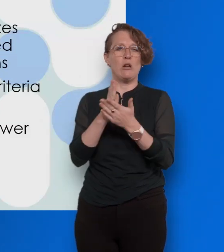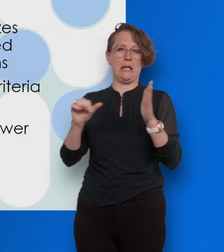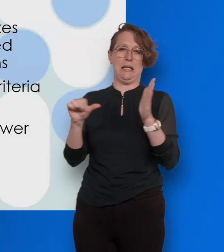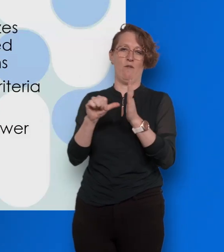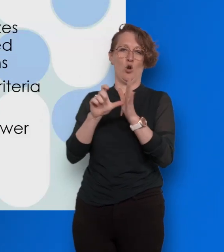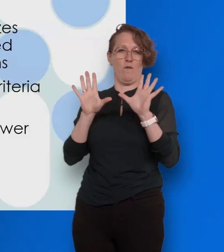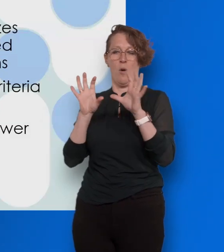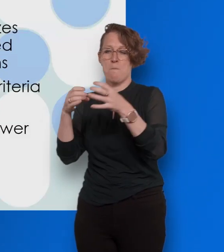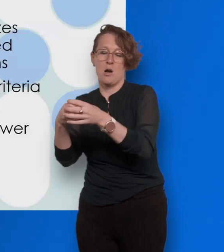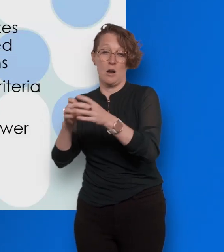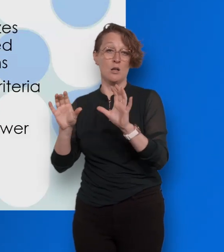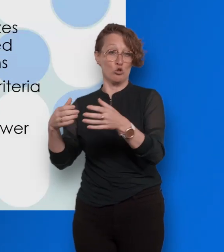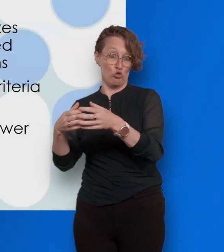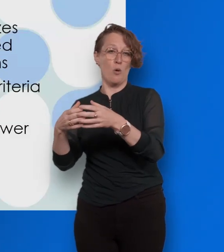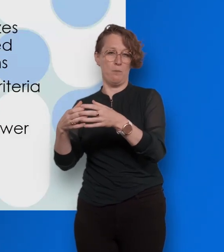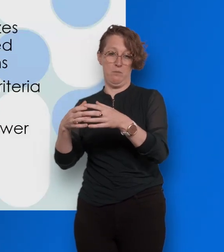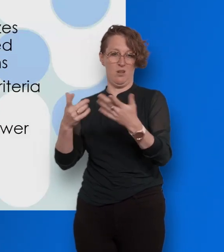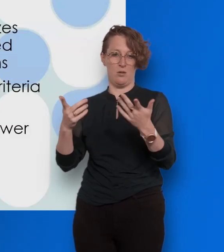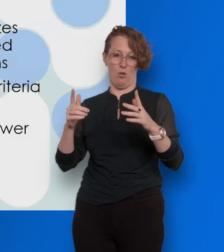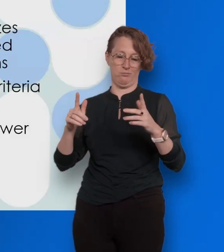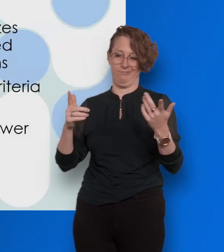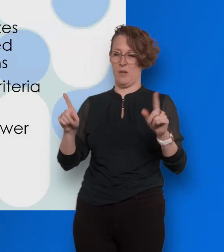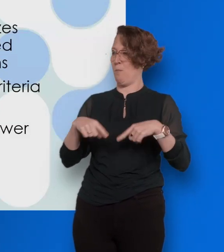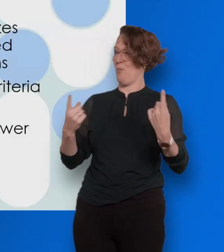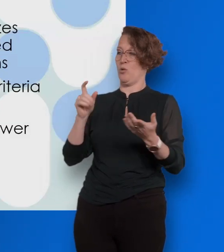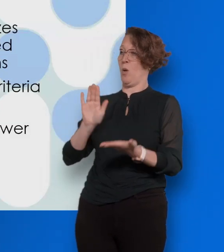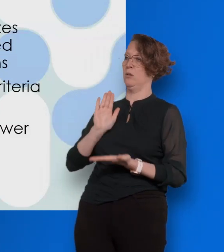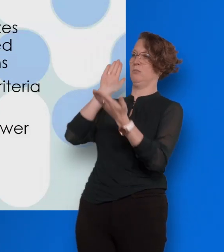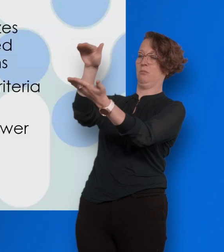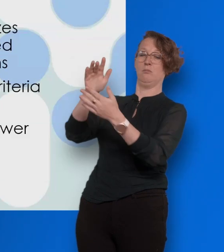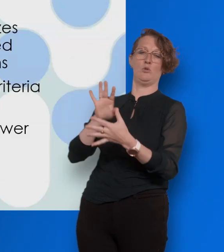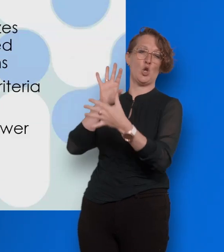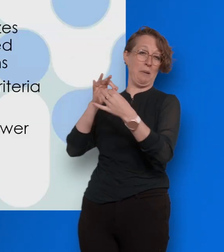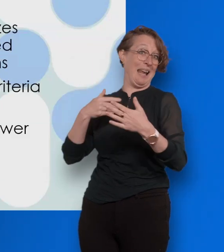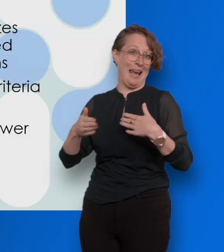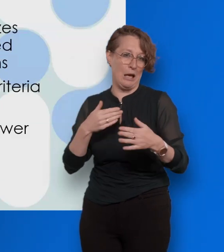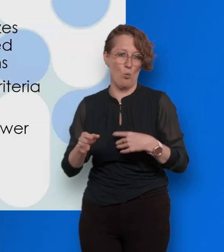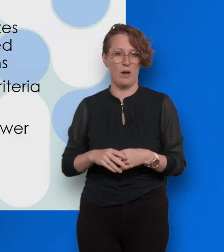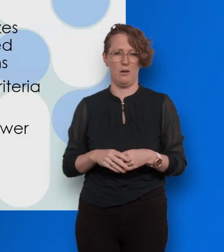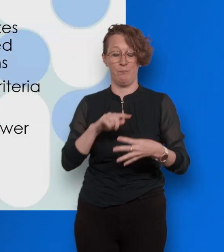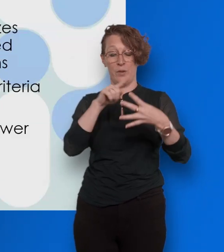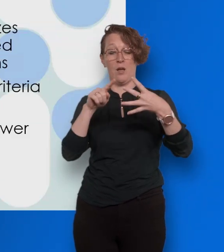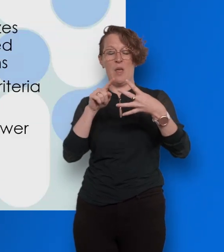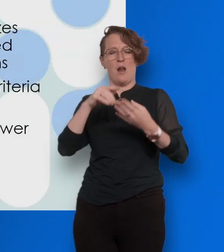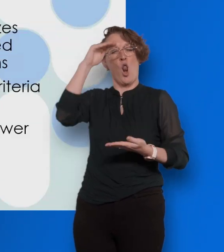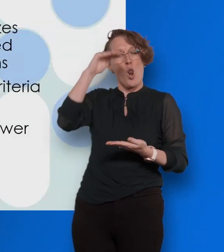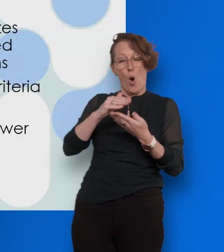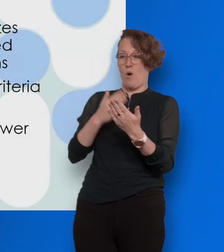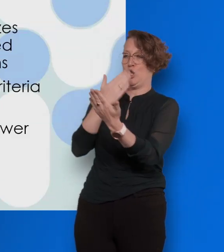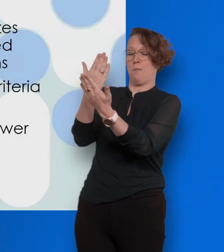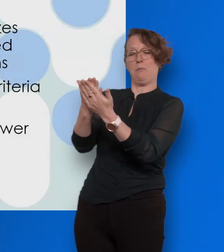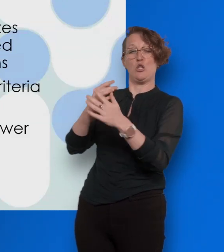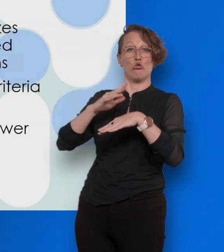groups to even put an application together. There are lower submission rates and